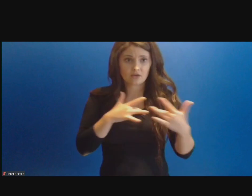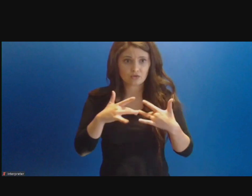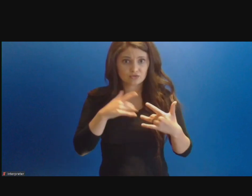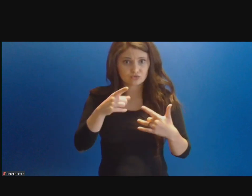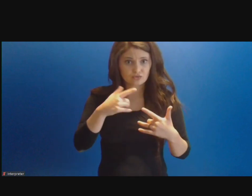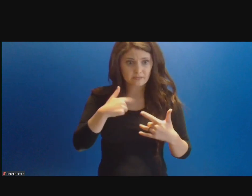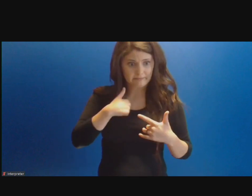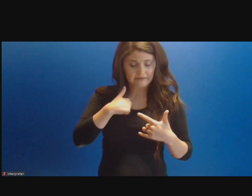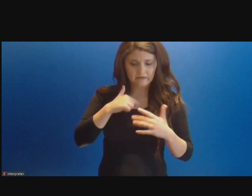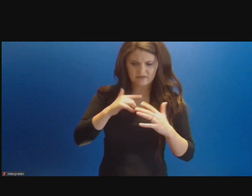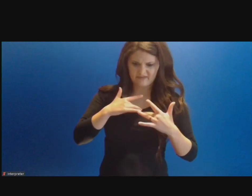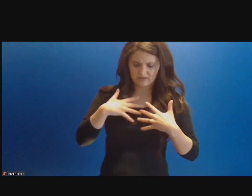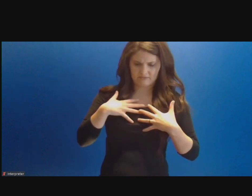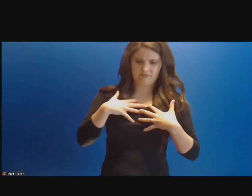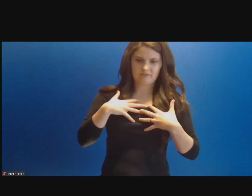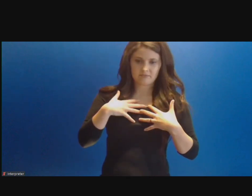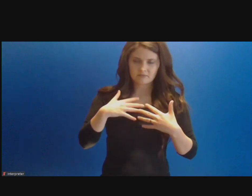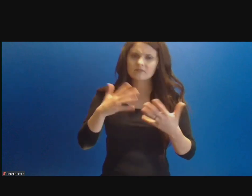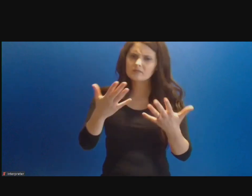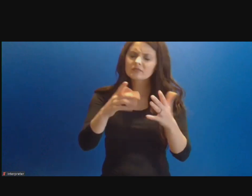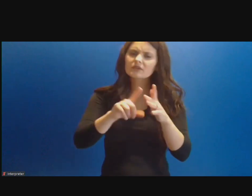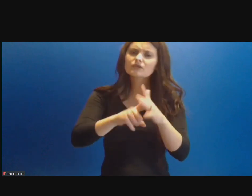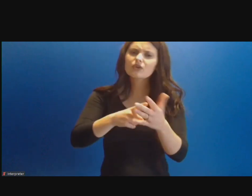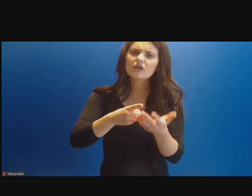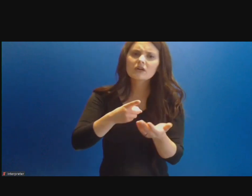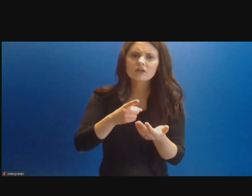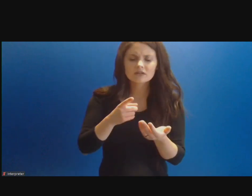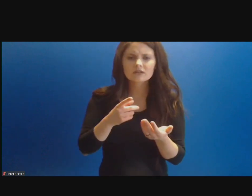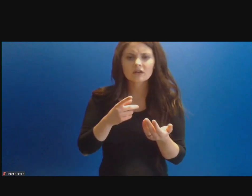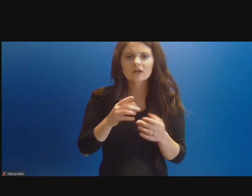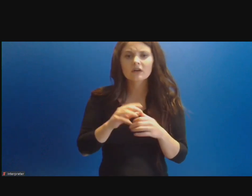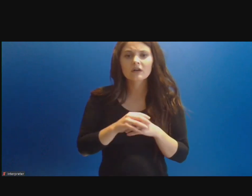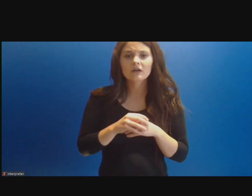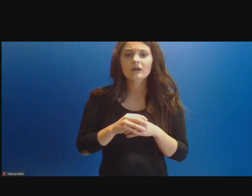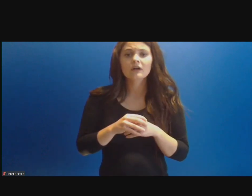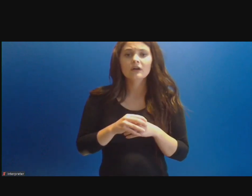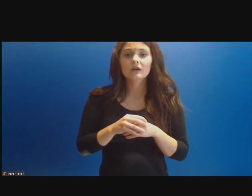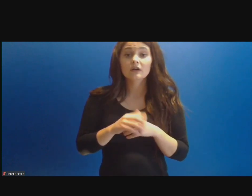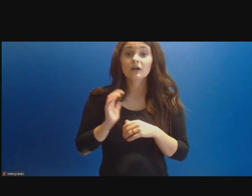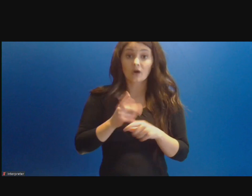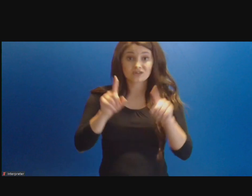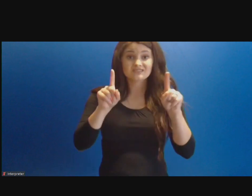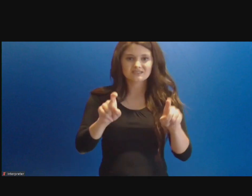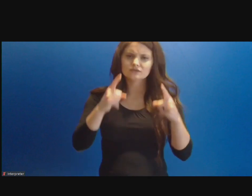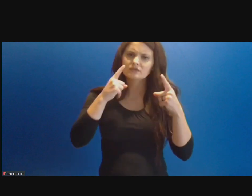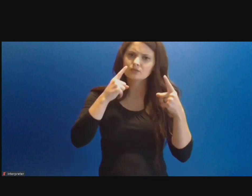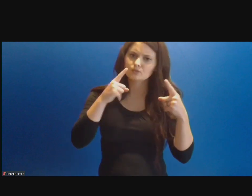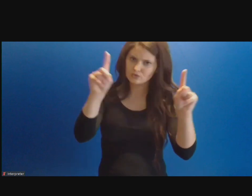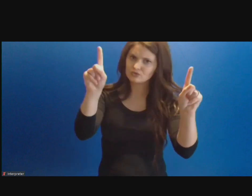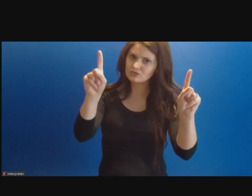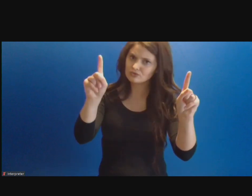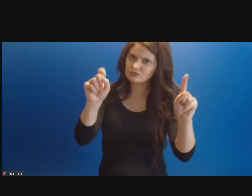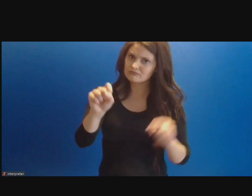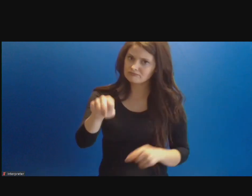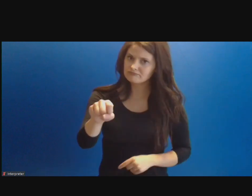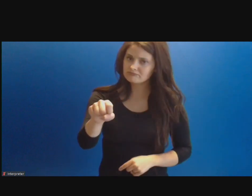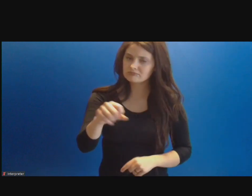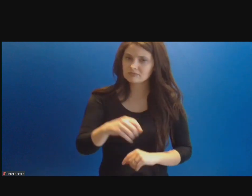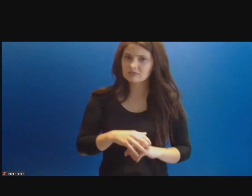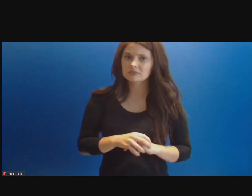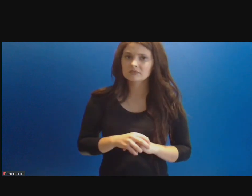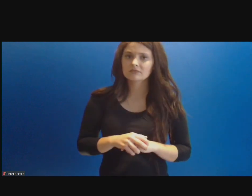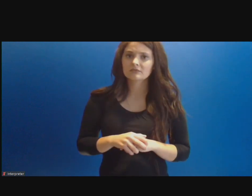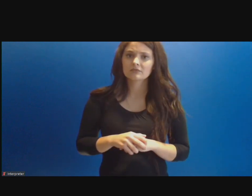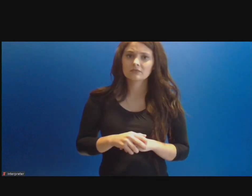so let me start by saying our testing is working. We are